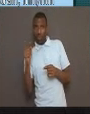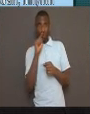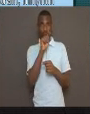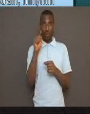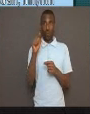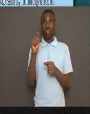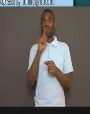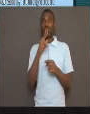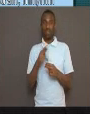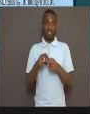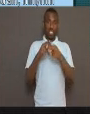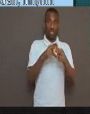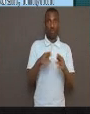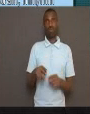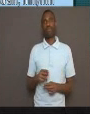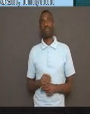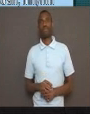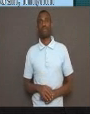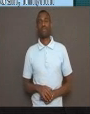points and regions.